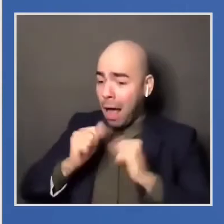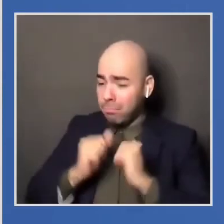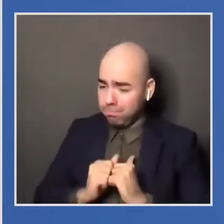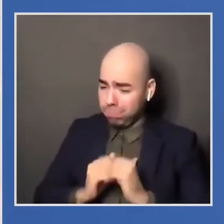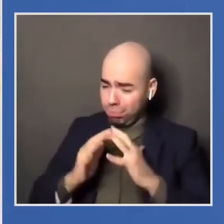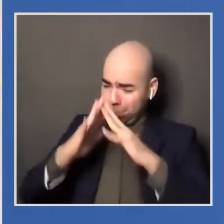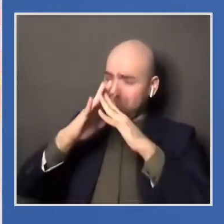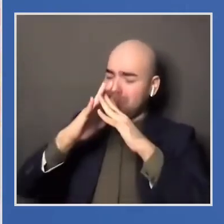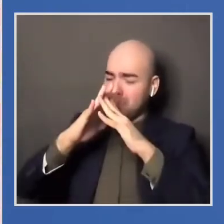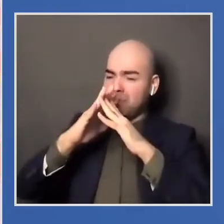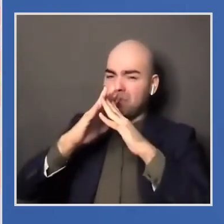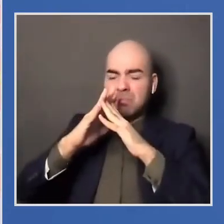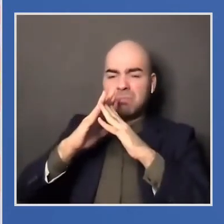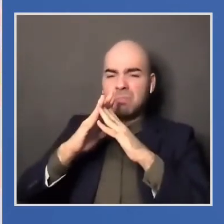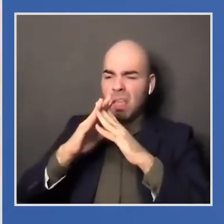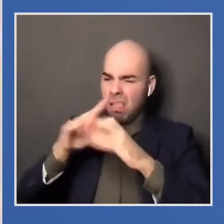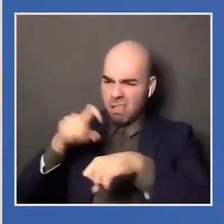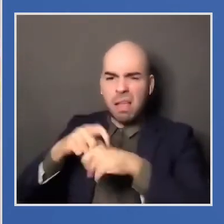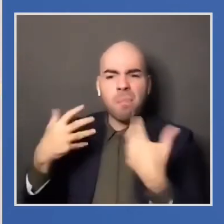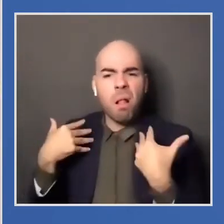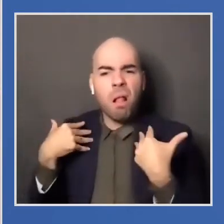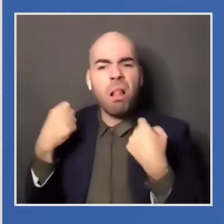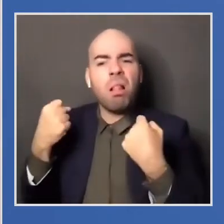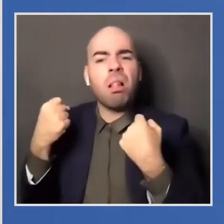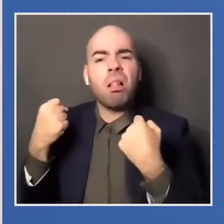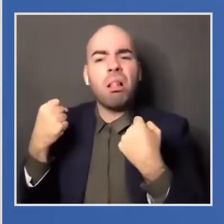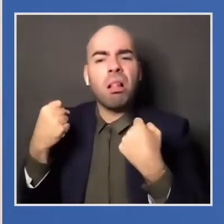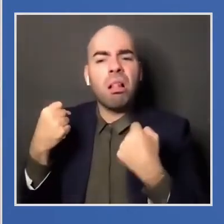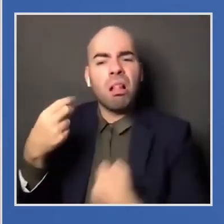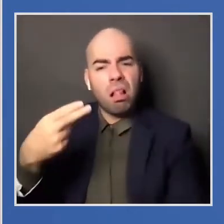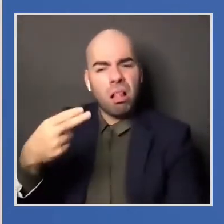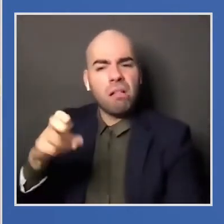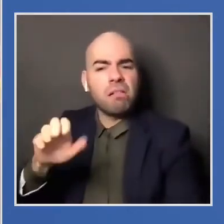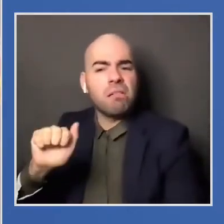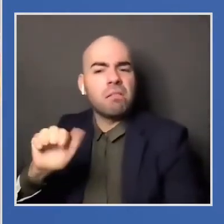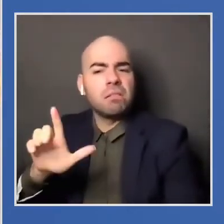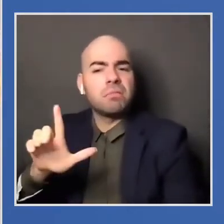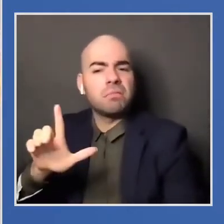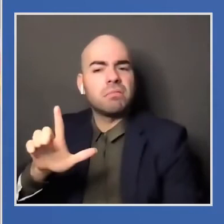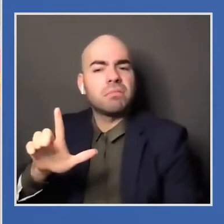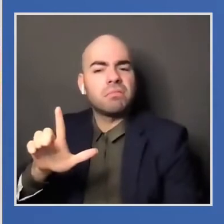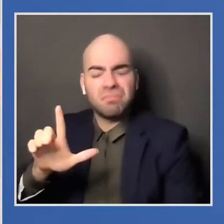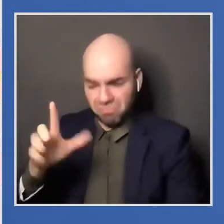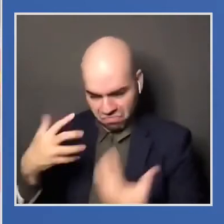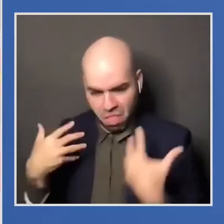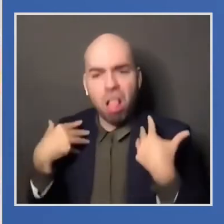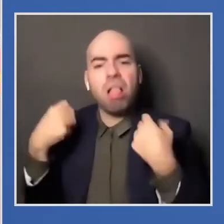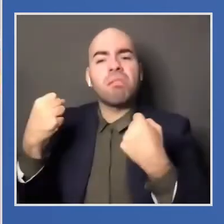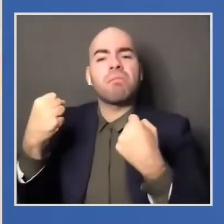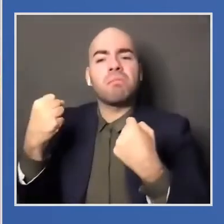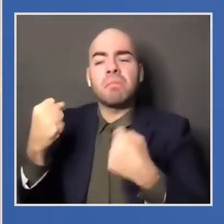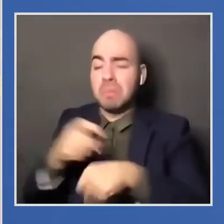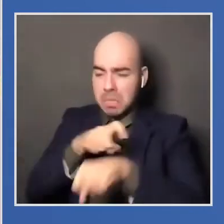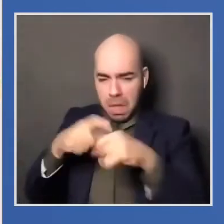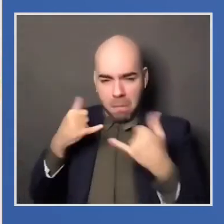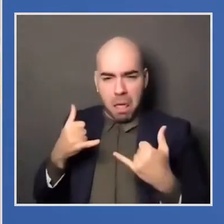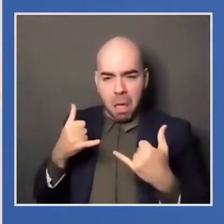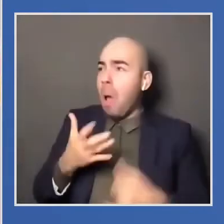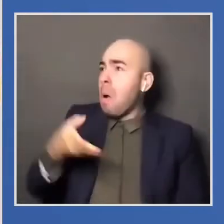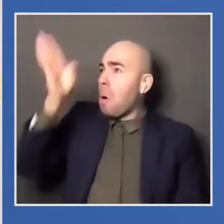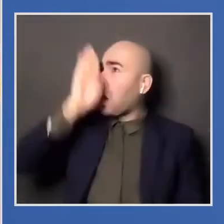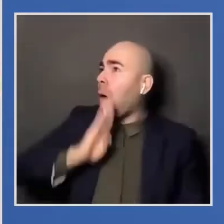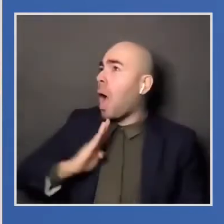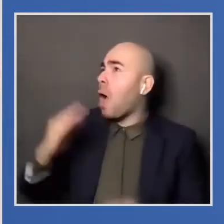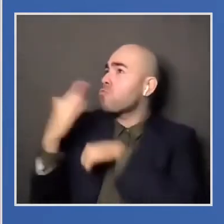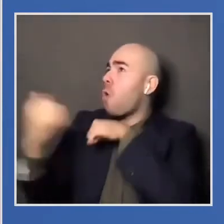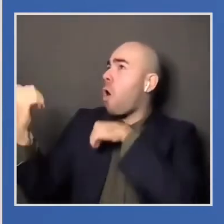time. God and history have called us to this moment and to this mission. With our voices and our